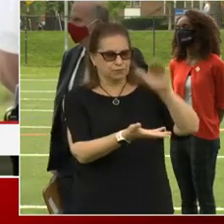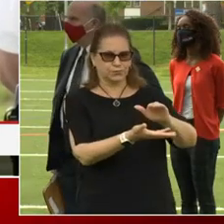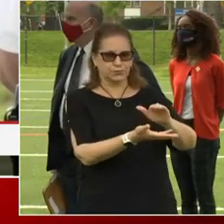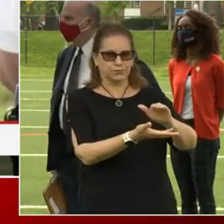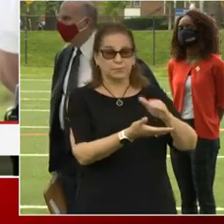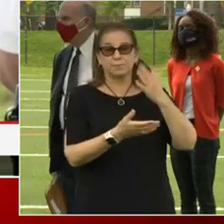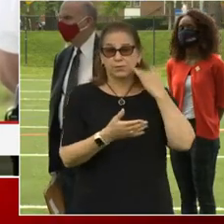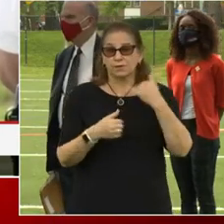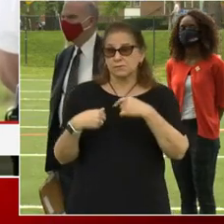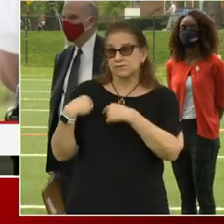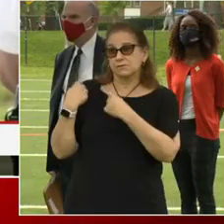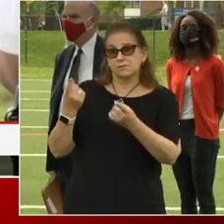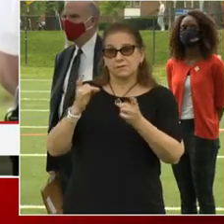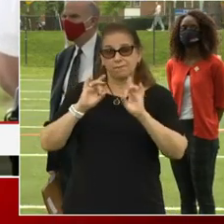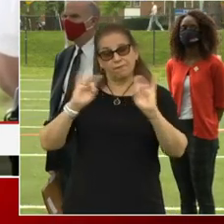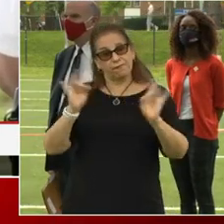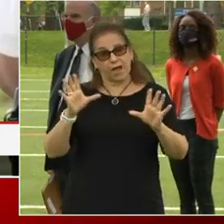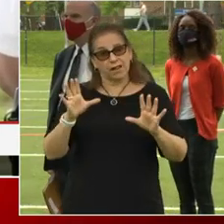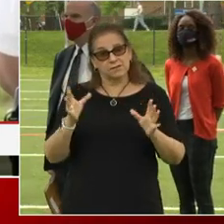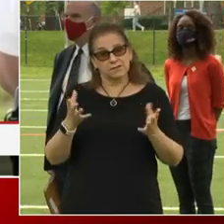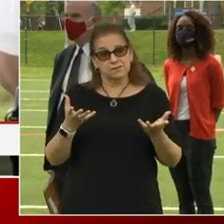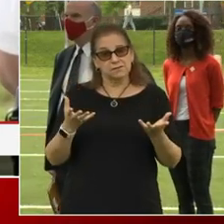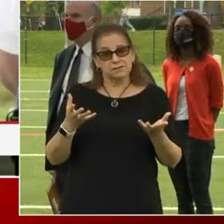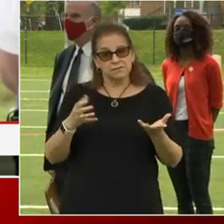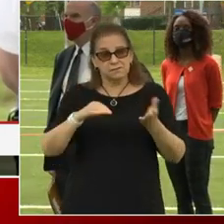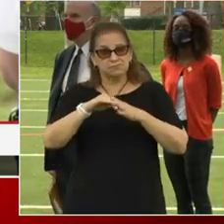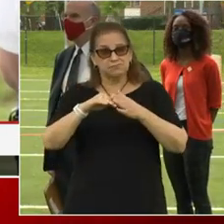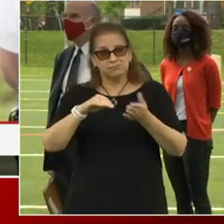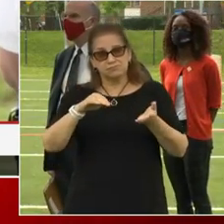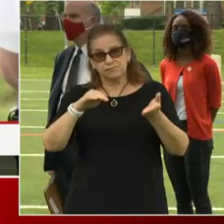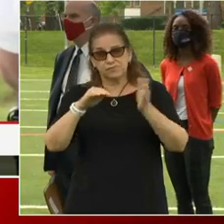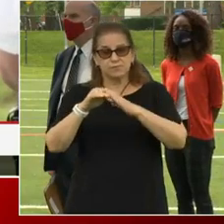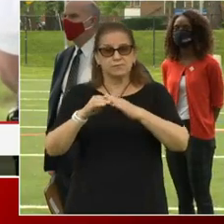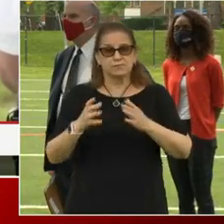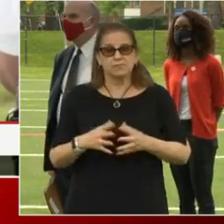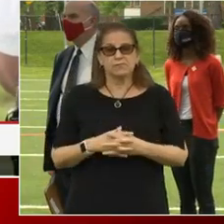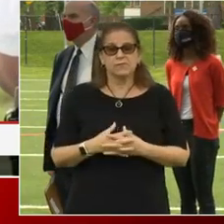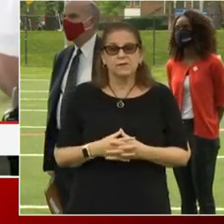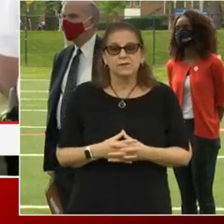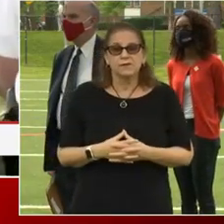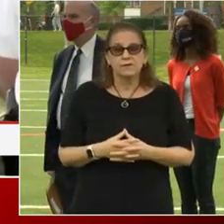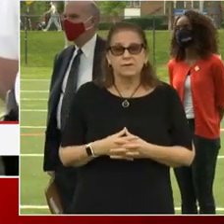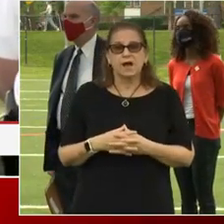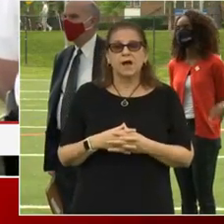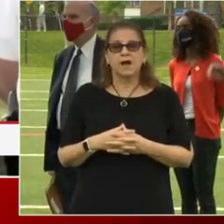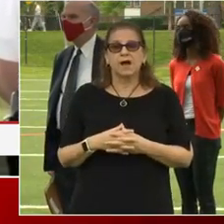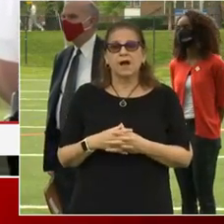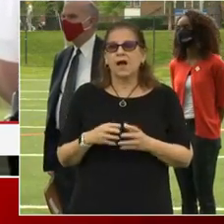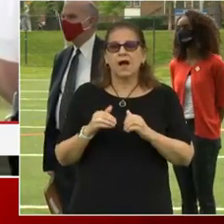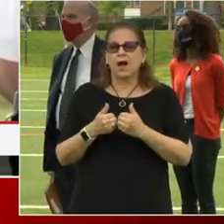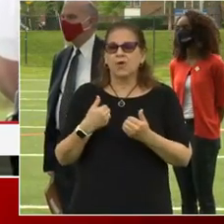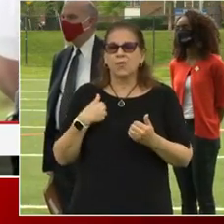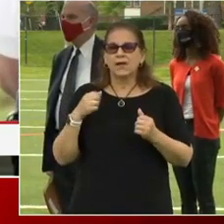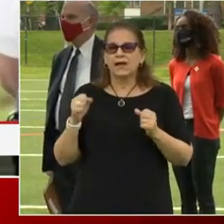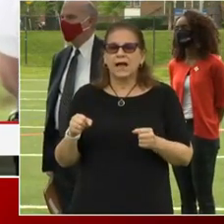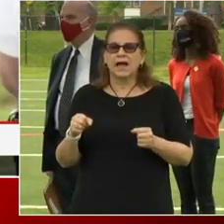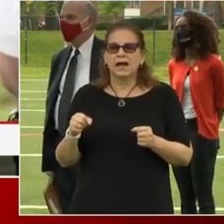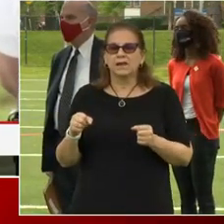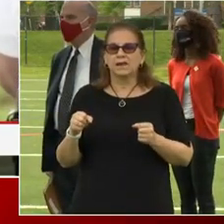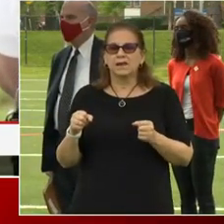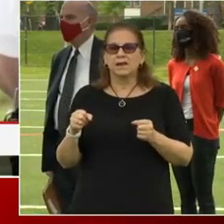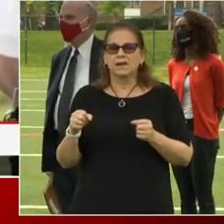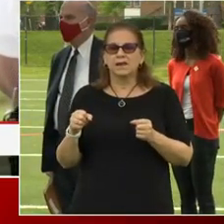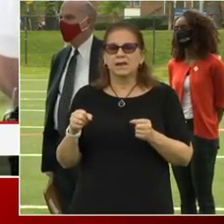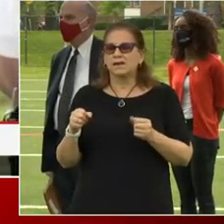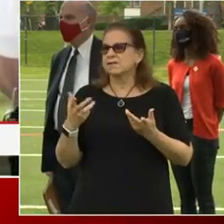violence, high incidence of people who have been violent, and how do we focus services